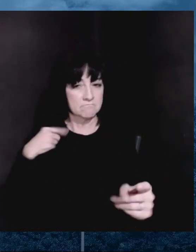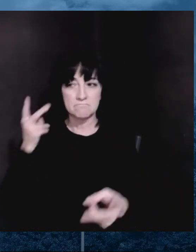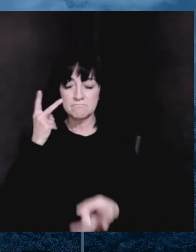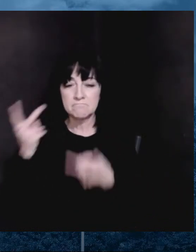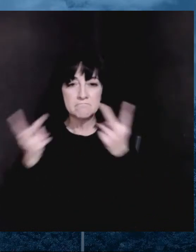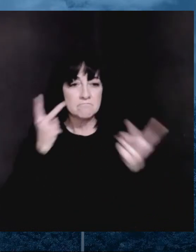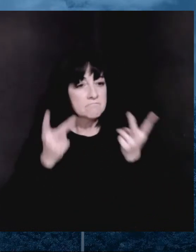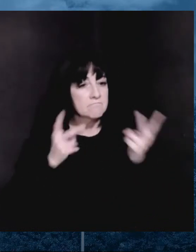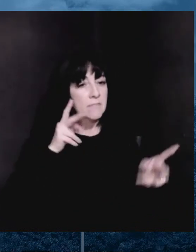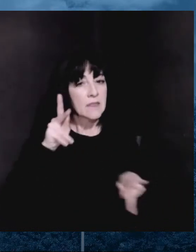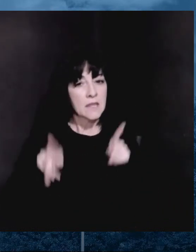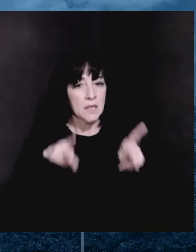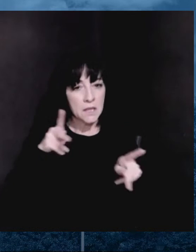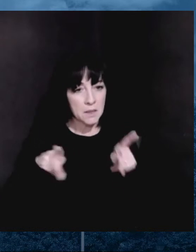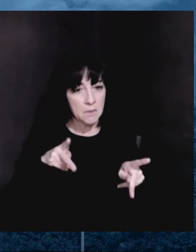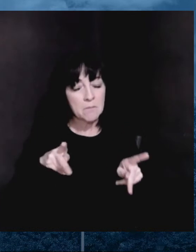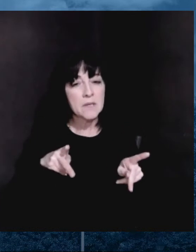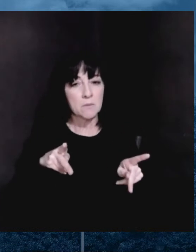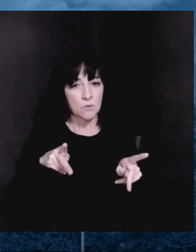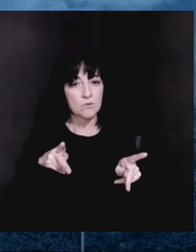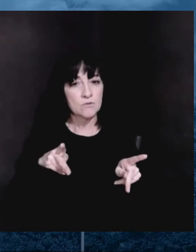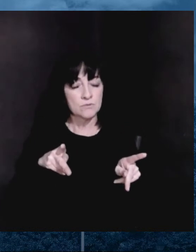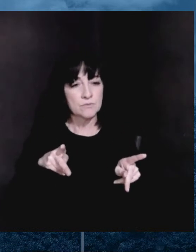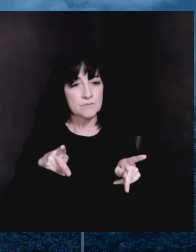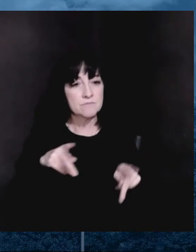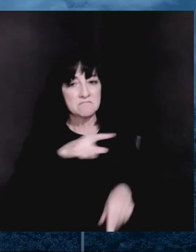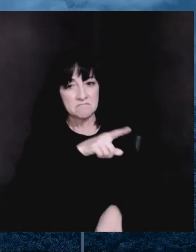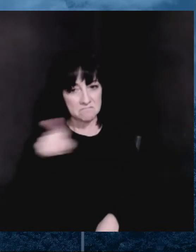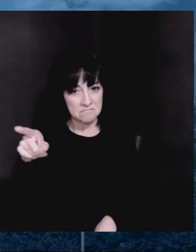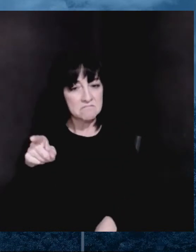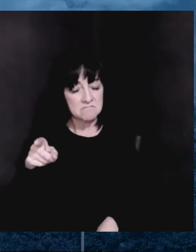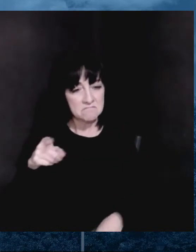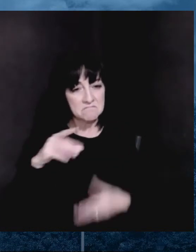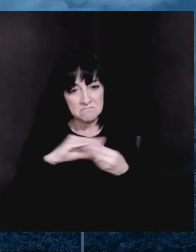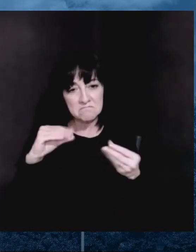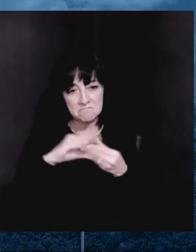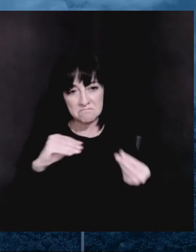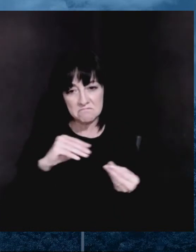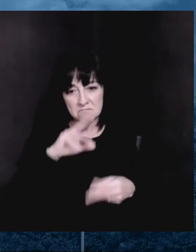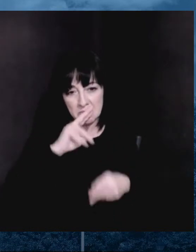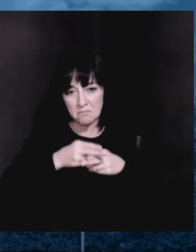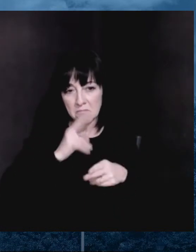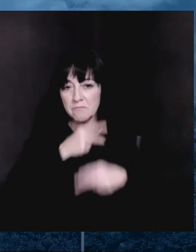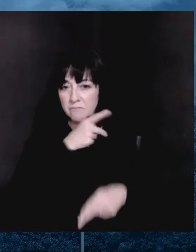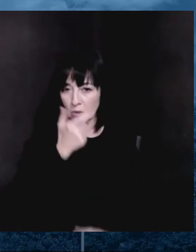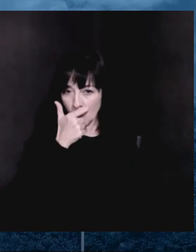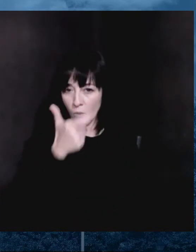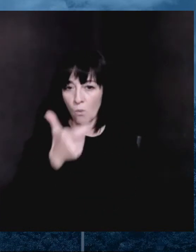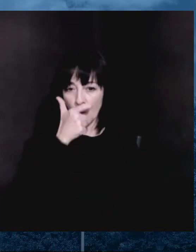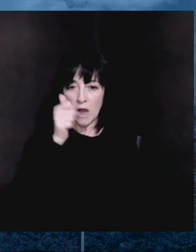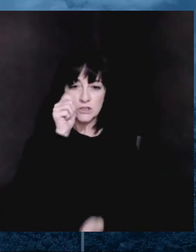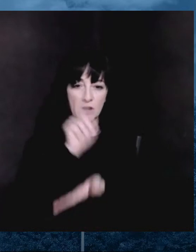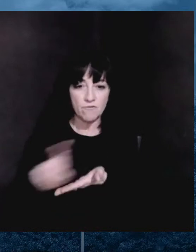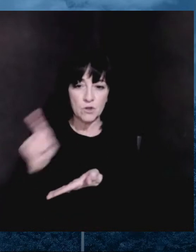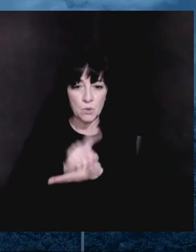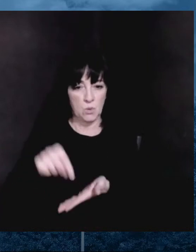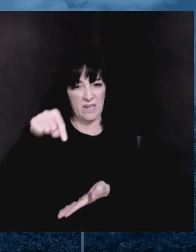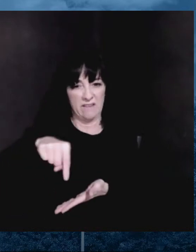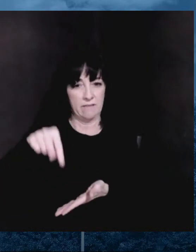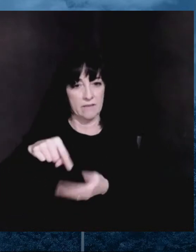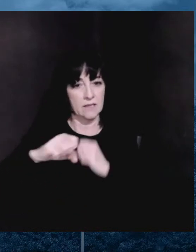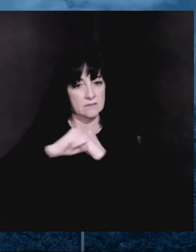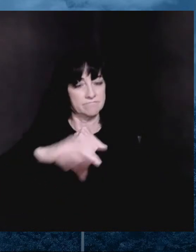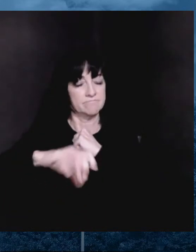who talk about tuning in to our weekly updates on COVID-19. Obviously, as we start the new